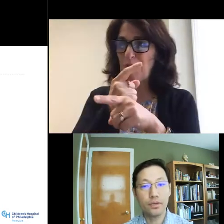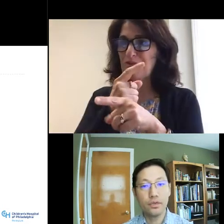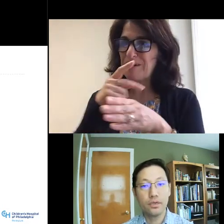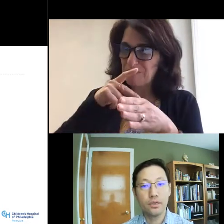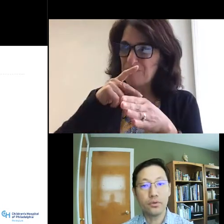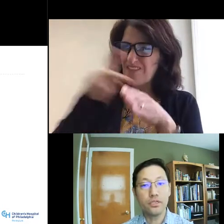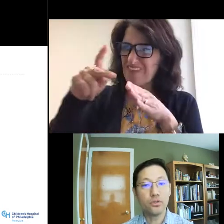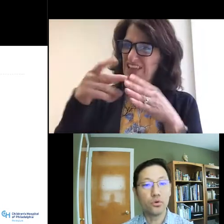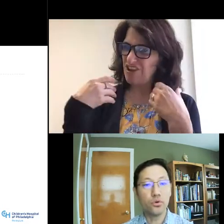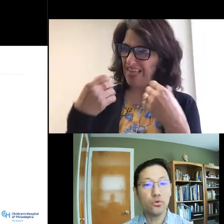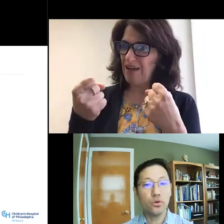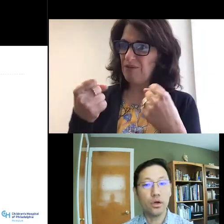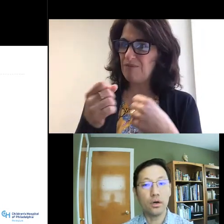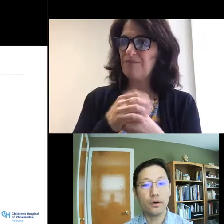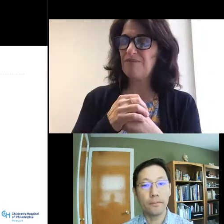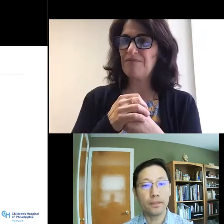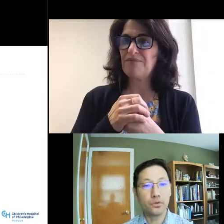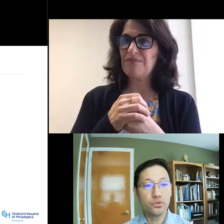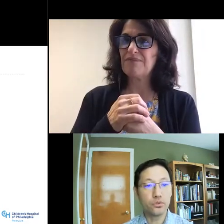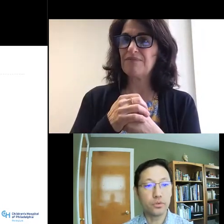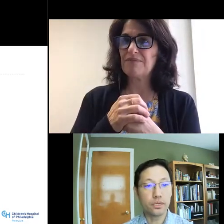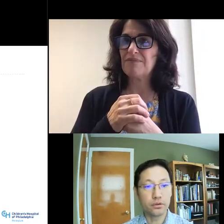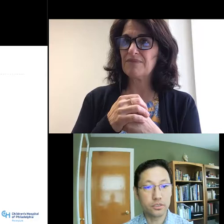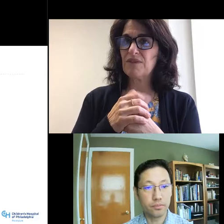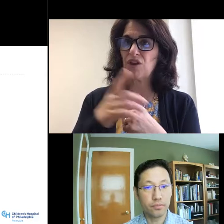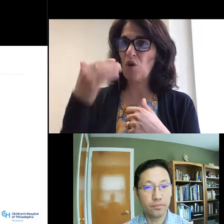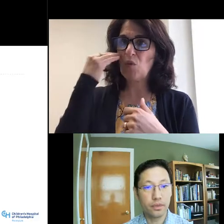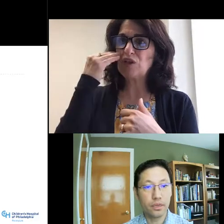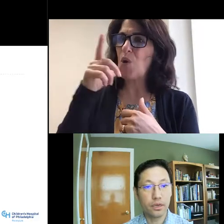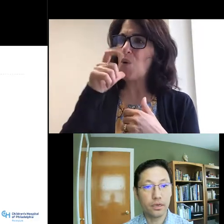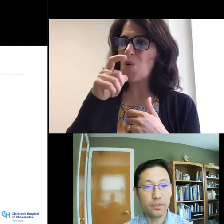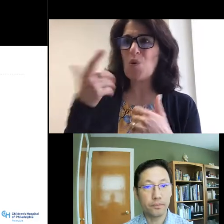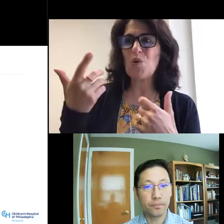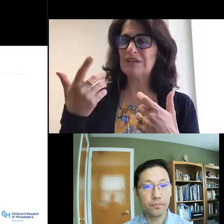help. We need to know who to encourage,